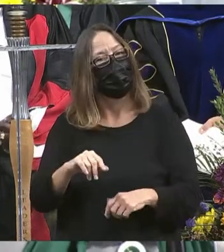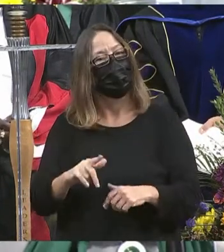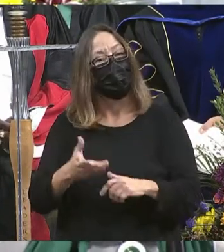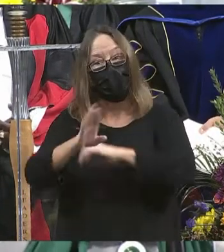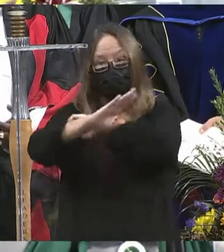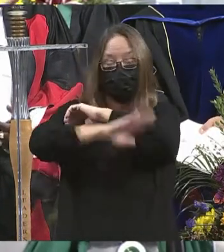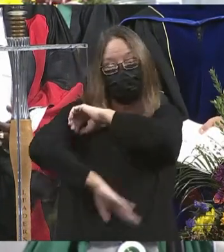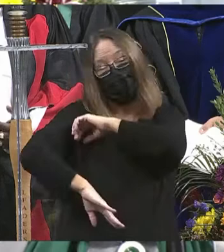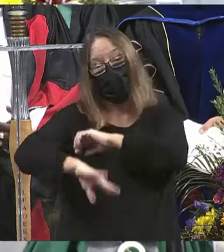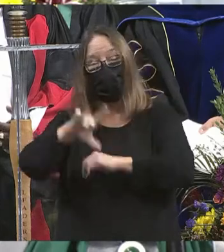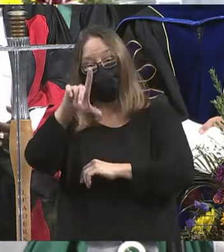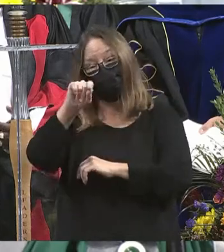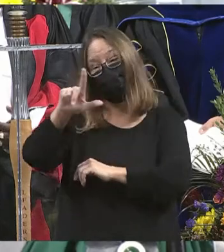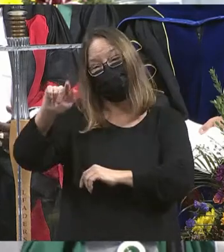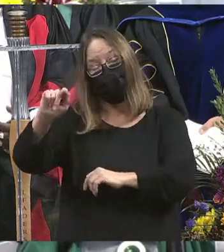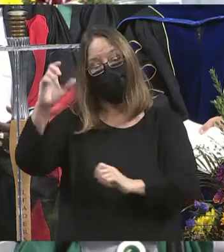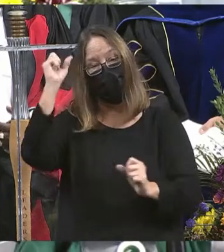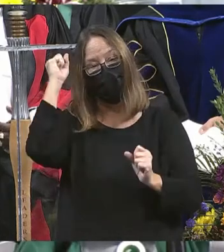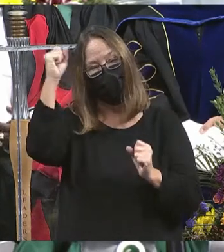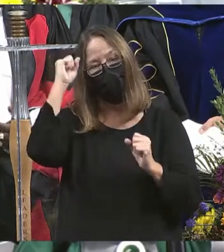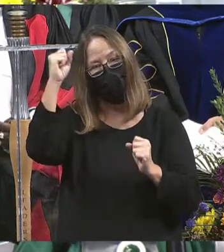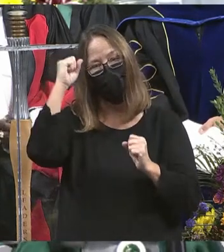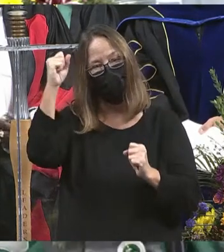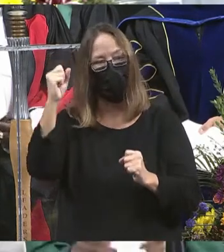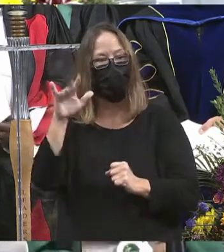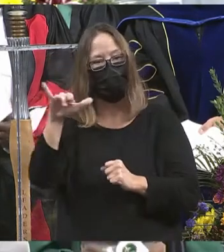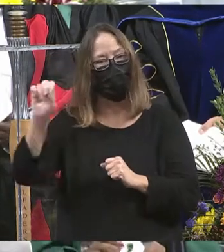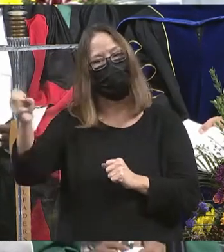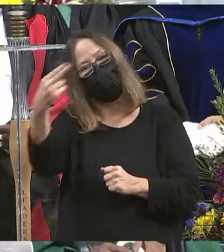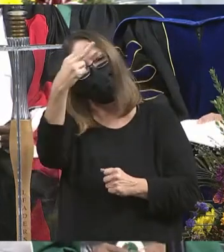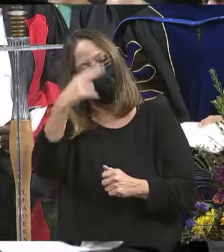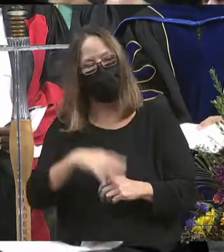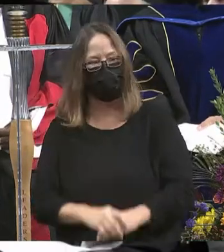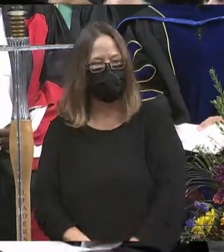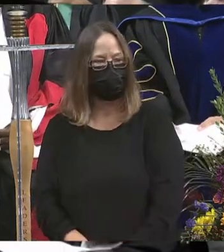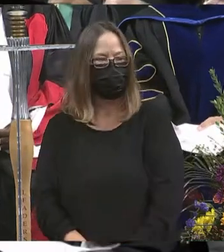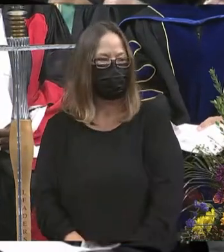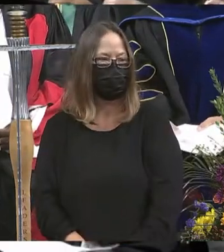fall class of 2021! Yeah!